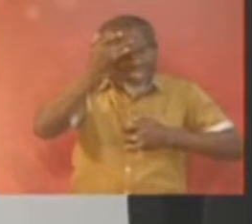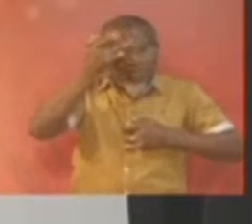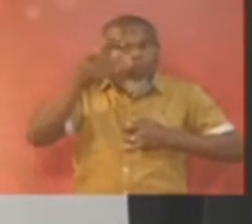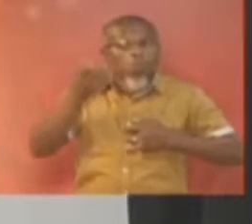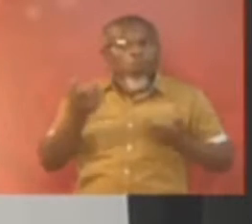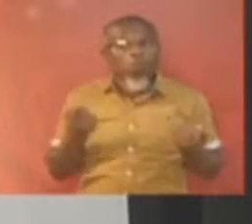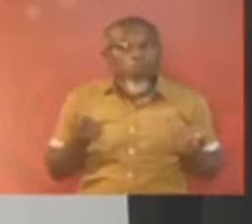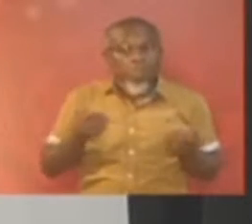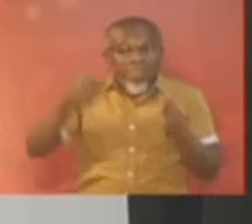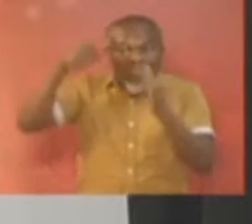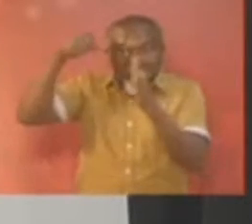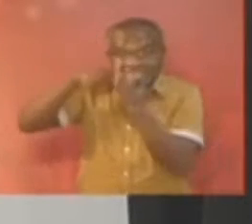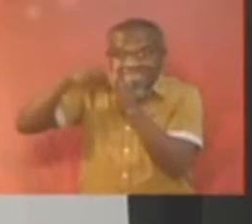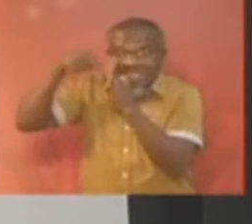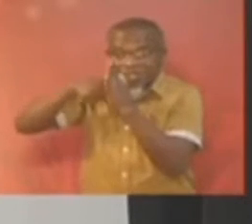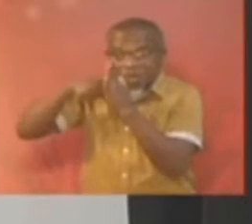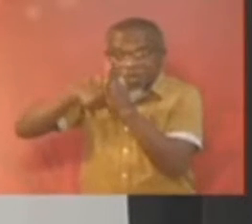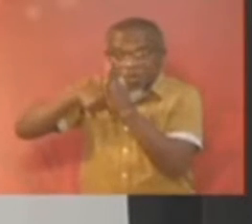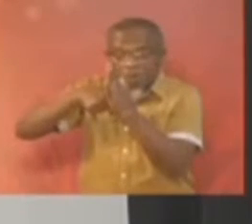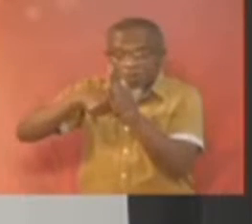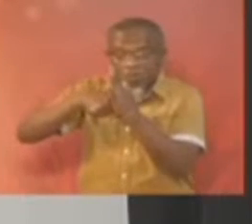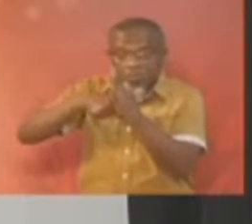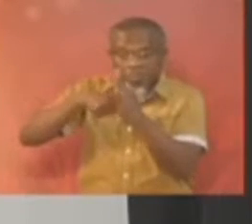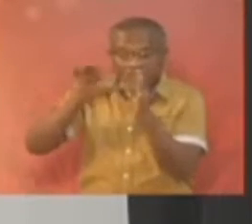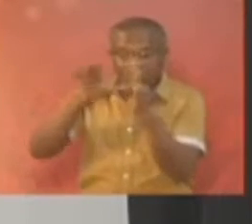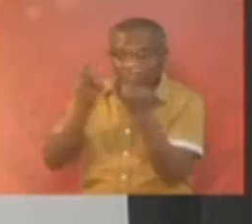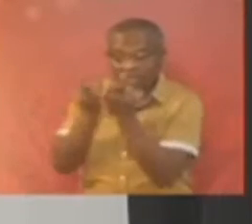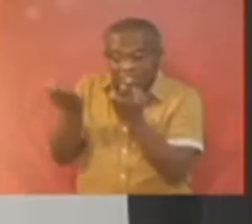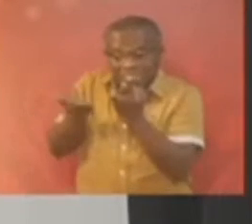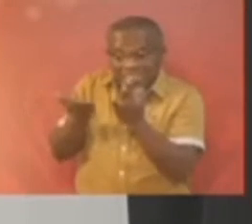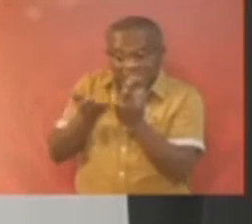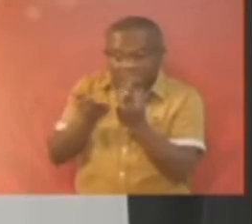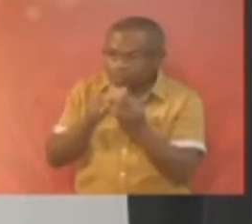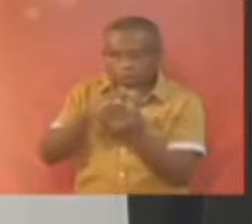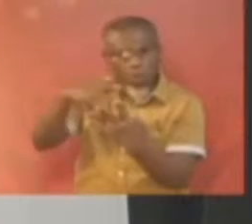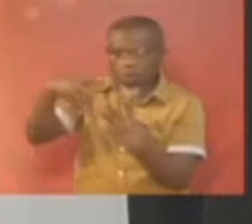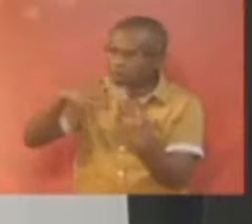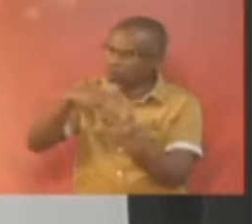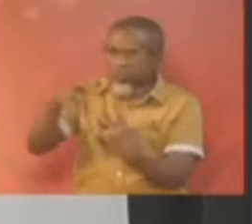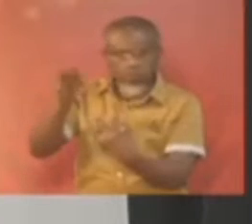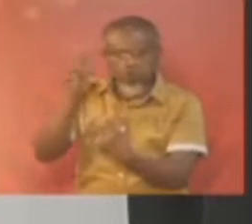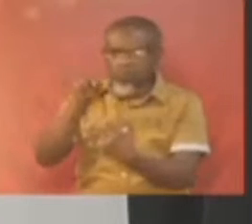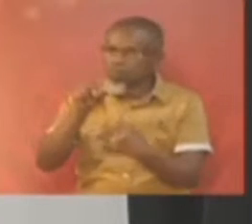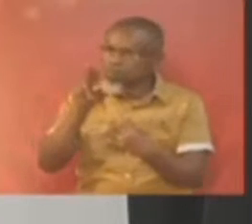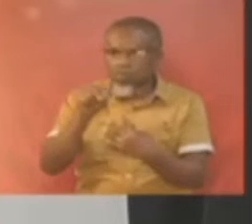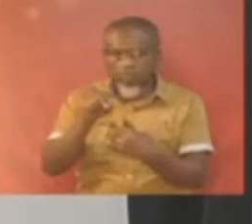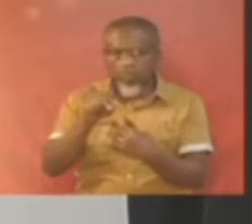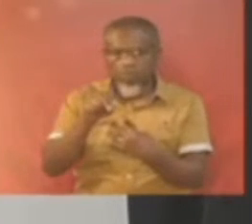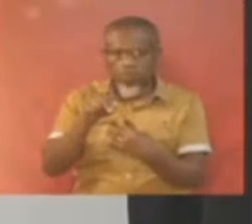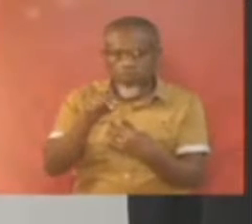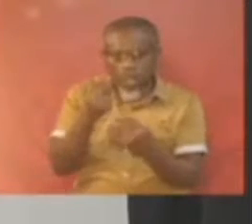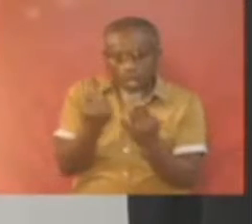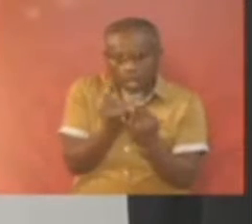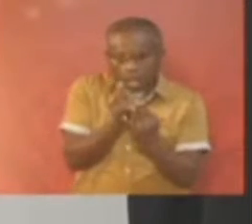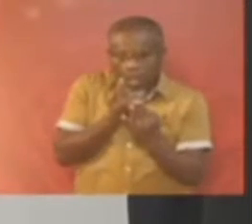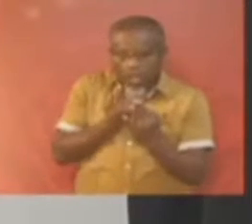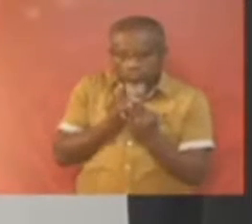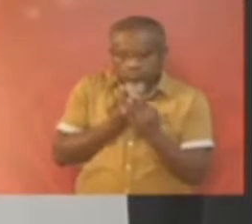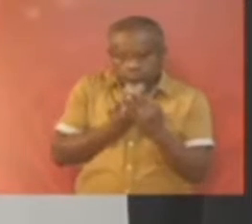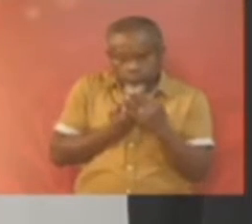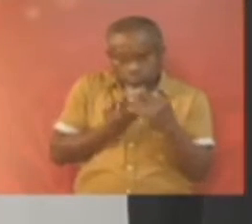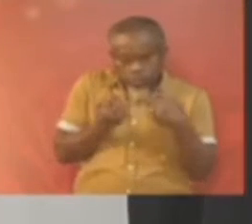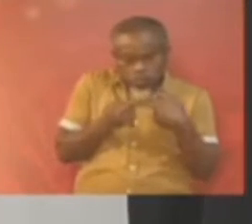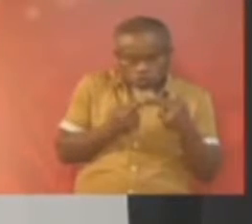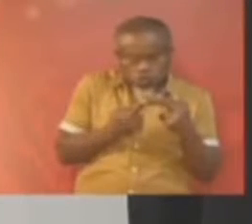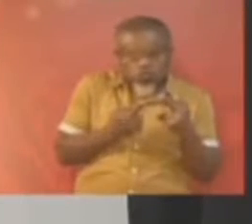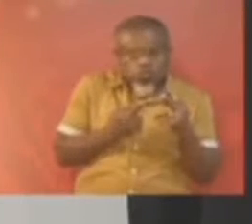So even if you're ill within your household, we are asking that when you have respiratory illness, you isolate yourself in your household